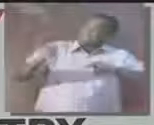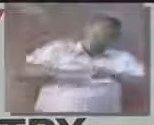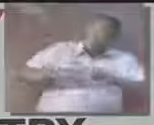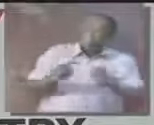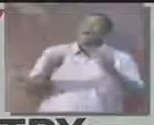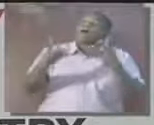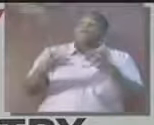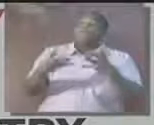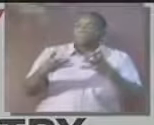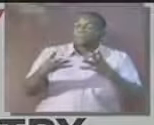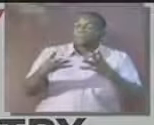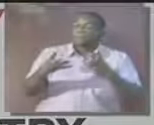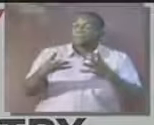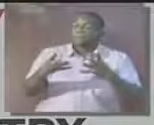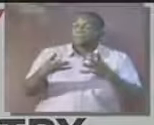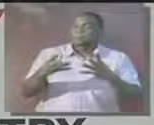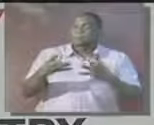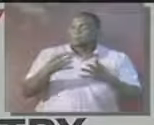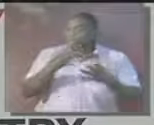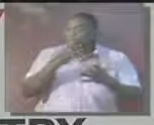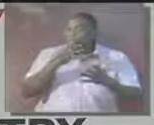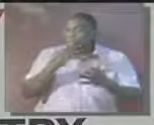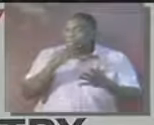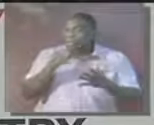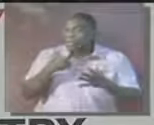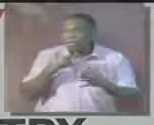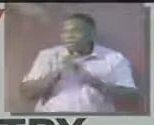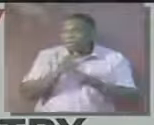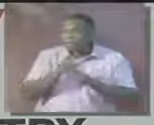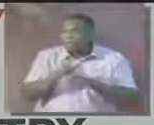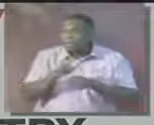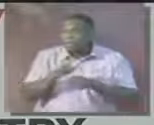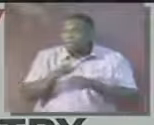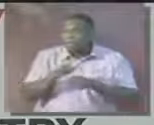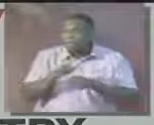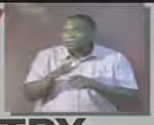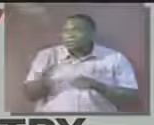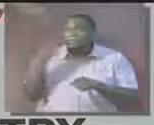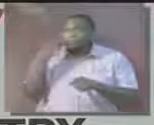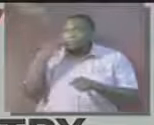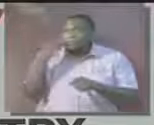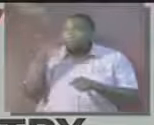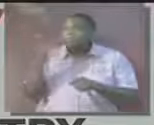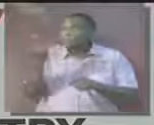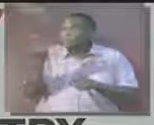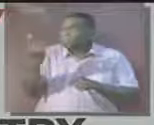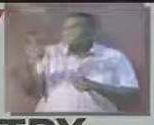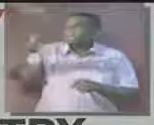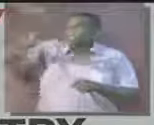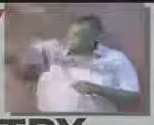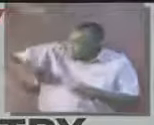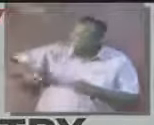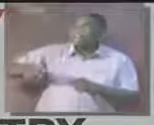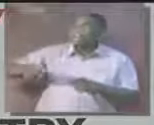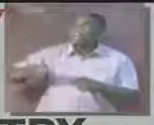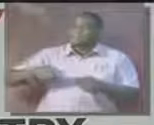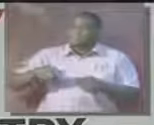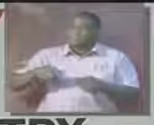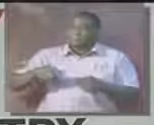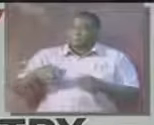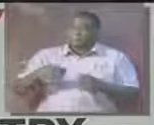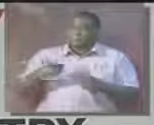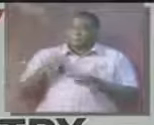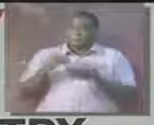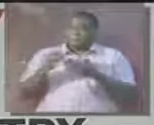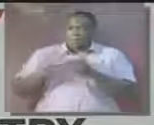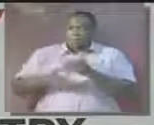How do we explain to families that the parallel healthcare system, which has performed admirably, cannot